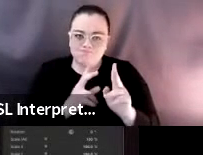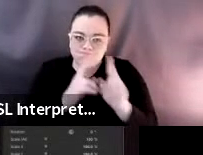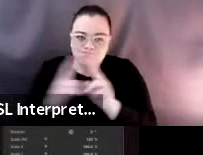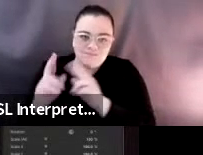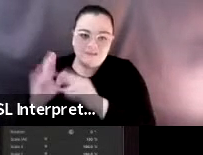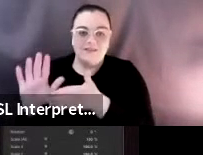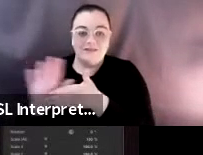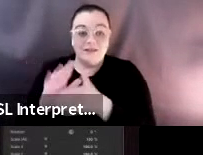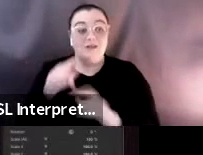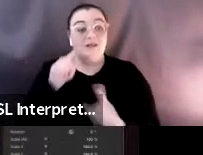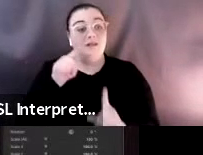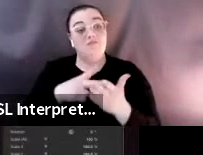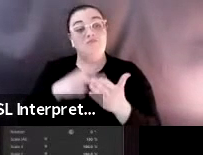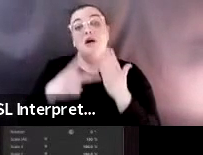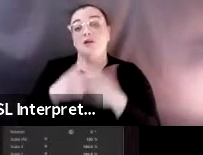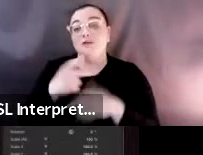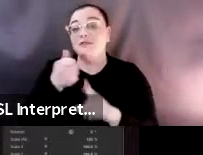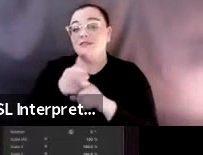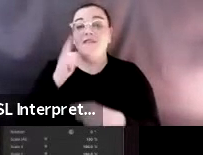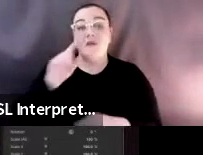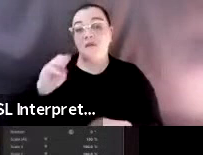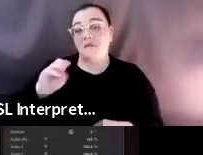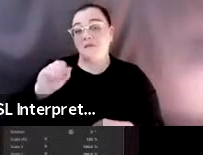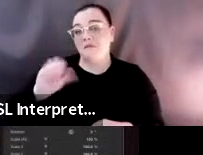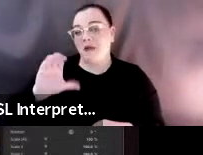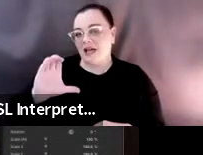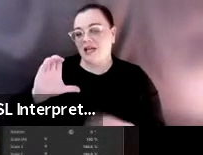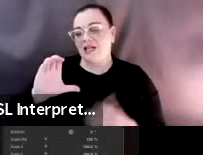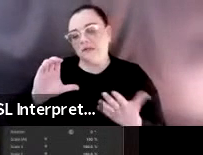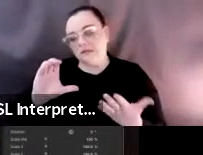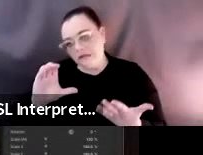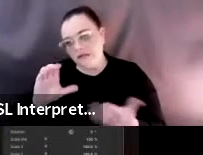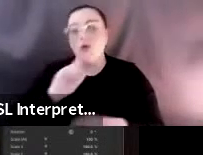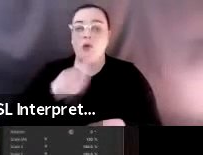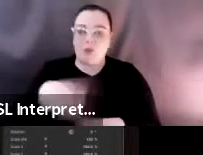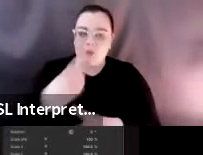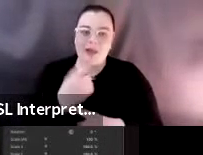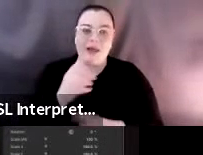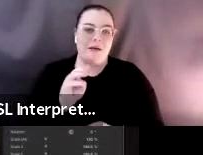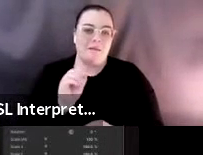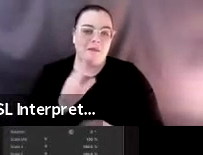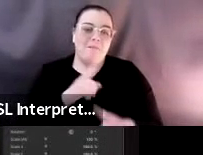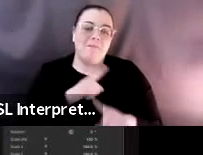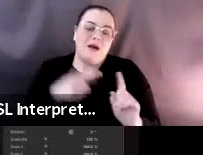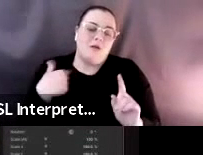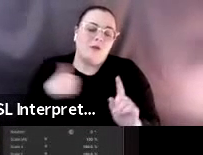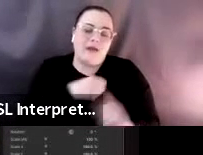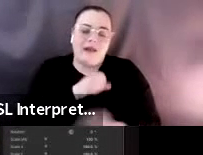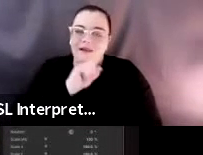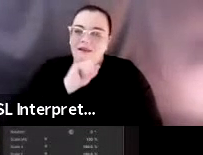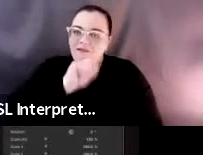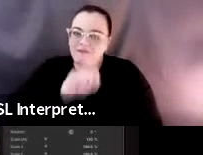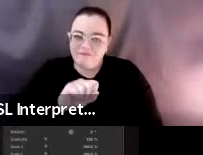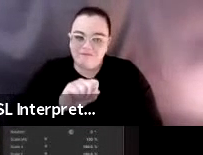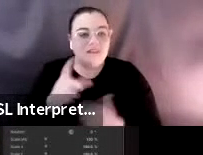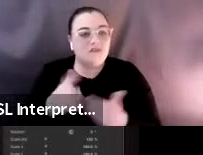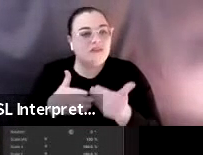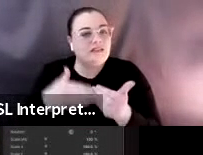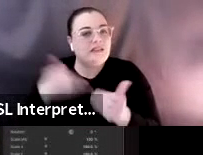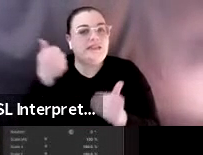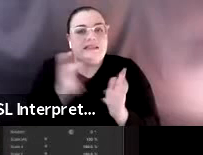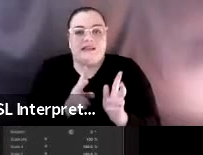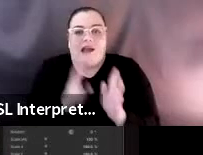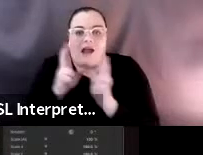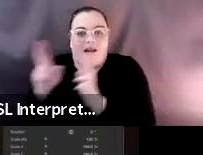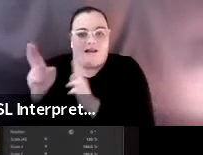this is a program that is for Mac only, but we, again, love it because it is the easiest editing software we think